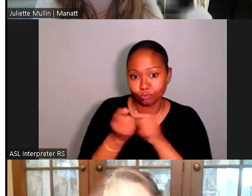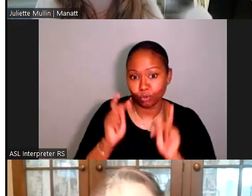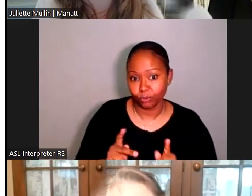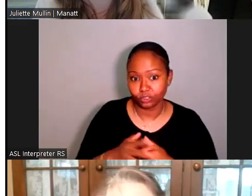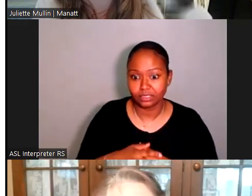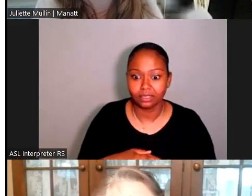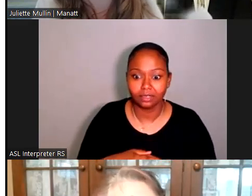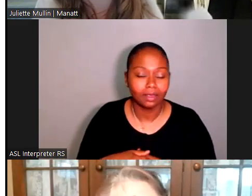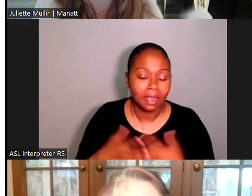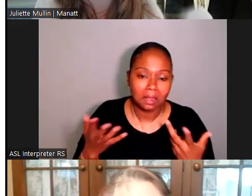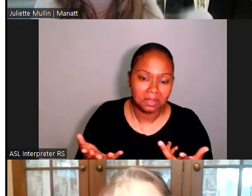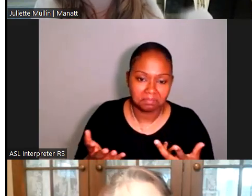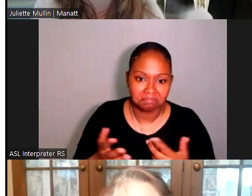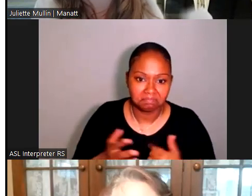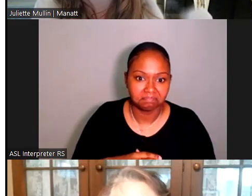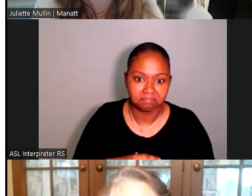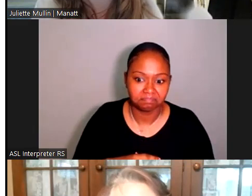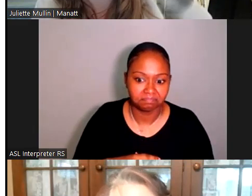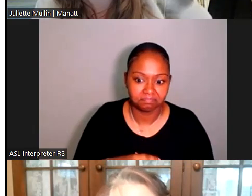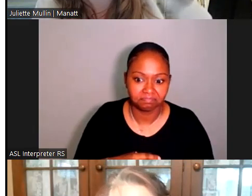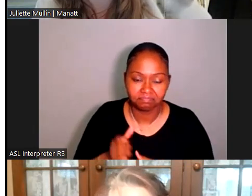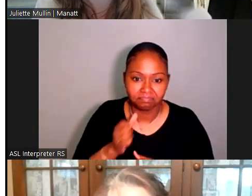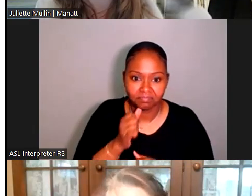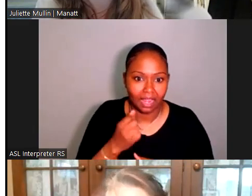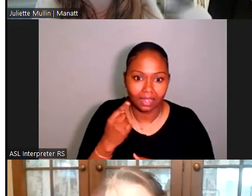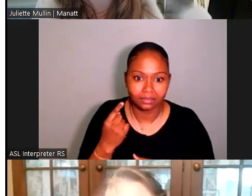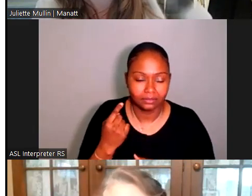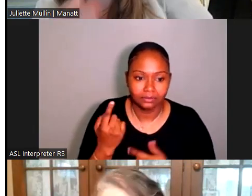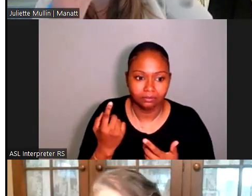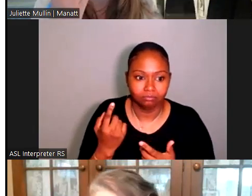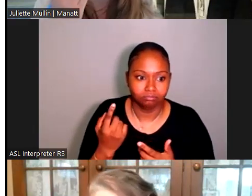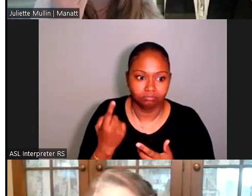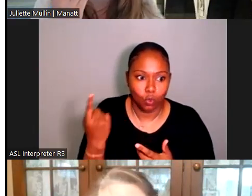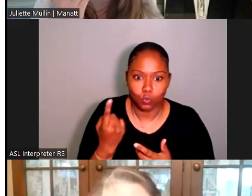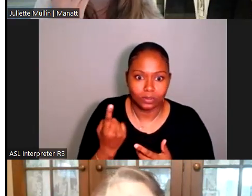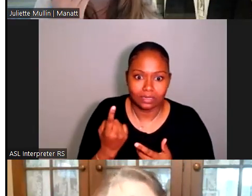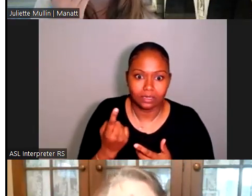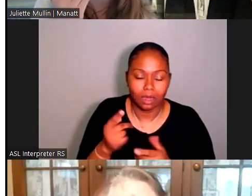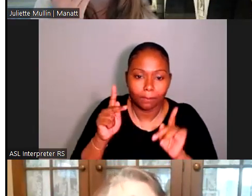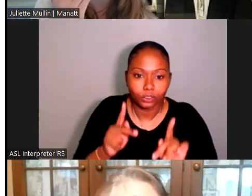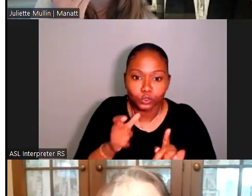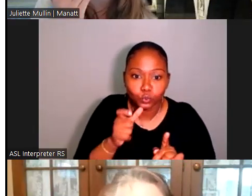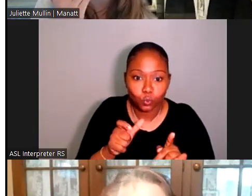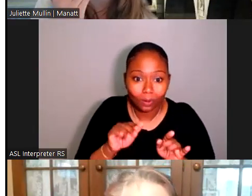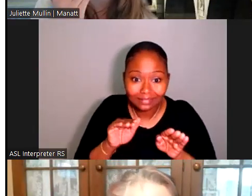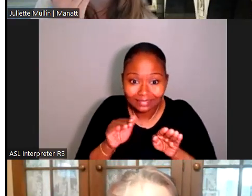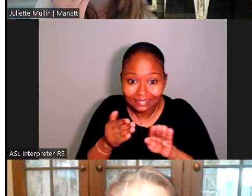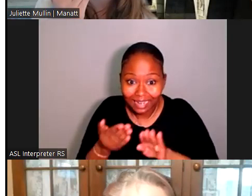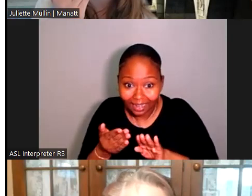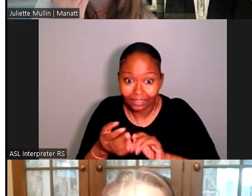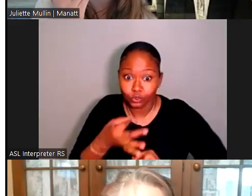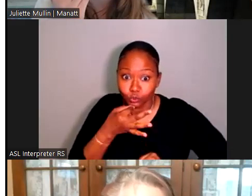noted, it could not be just end of life, but, critical situation that could be physical or